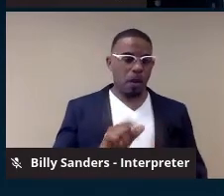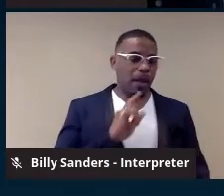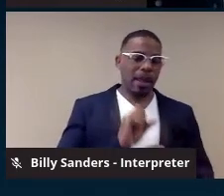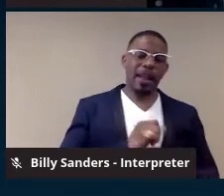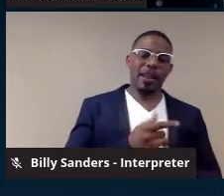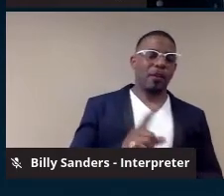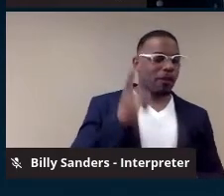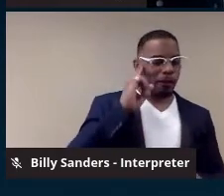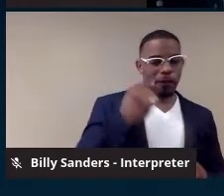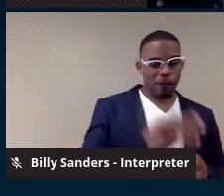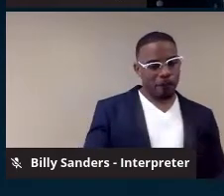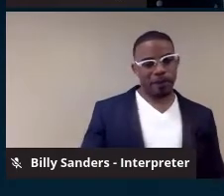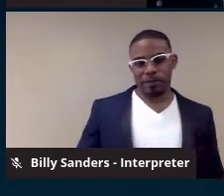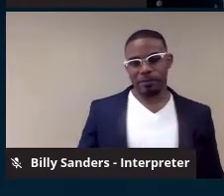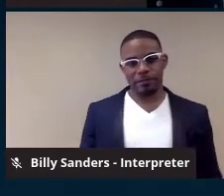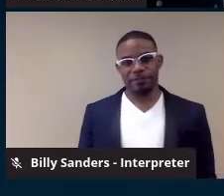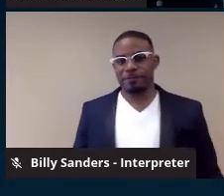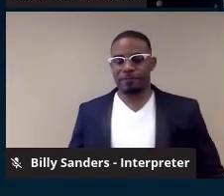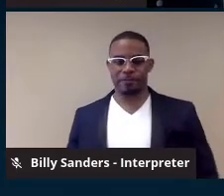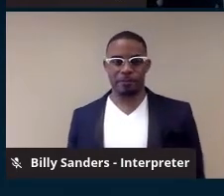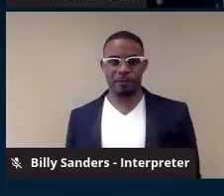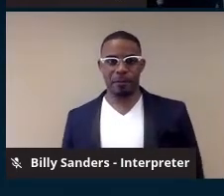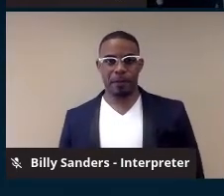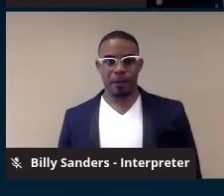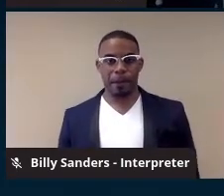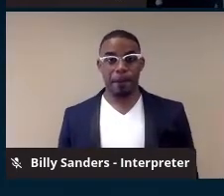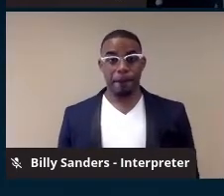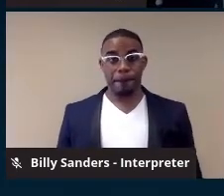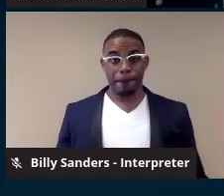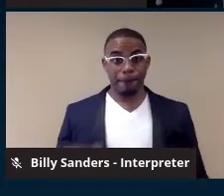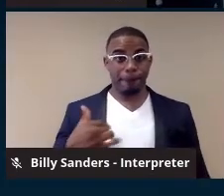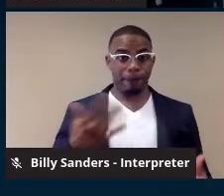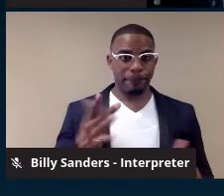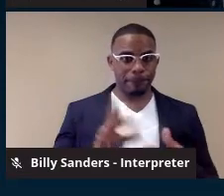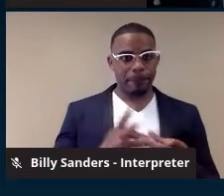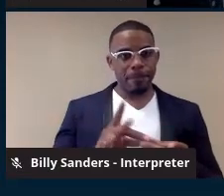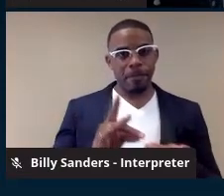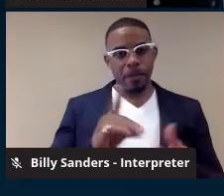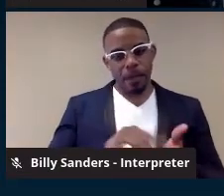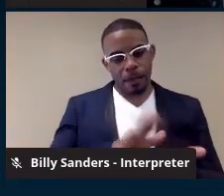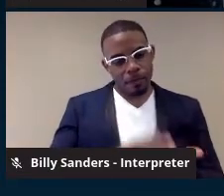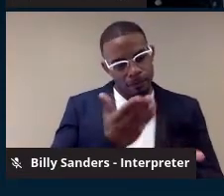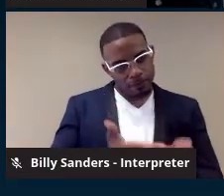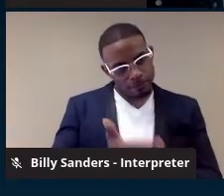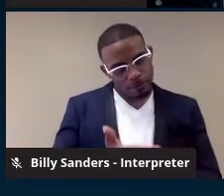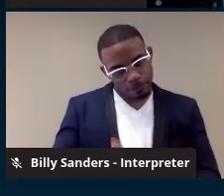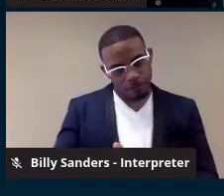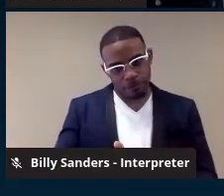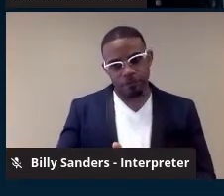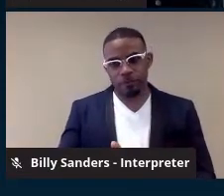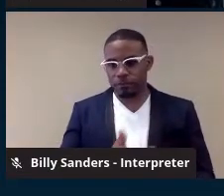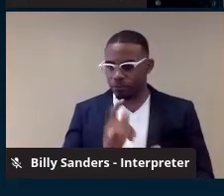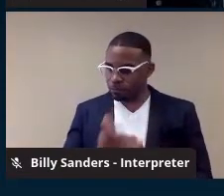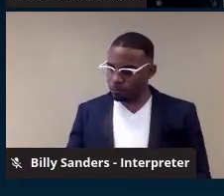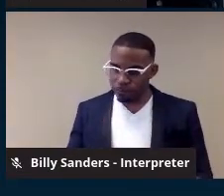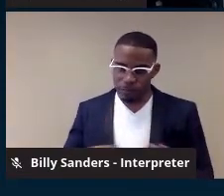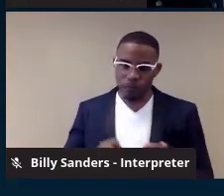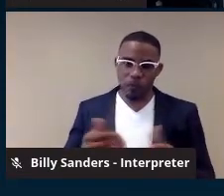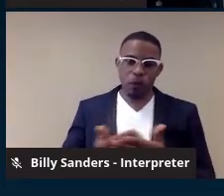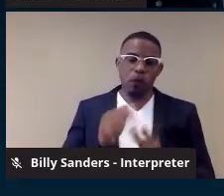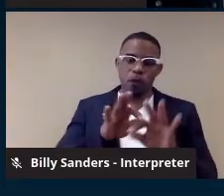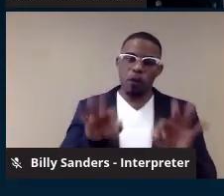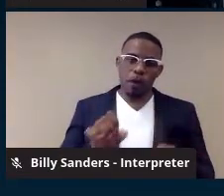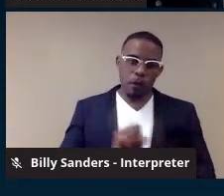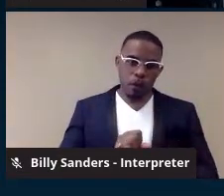for free, which is great. As I've already mentioned, documentation for such a new framework, kind